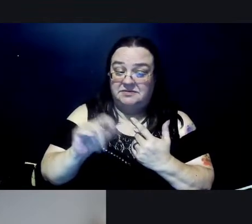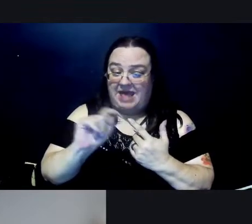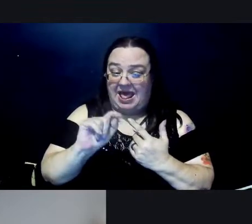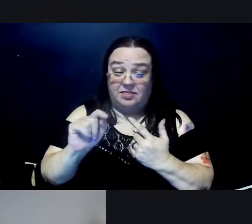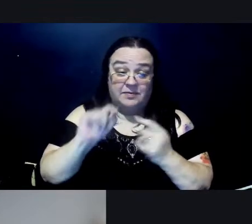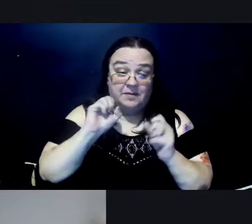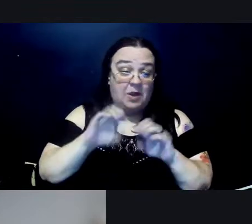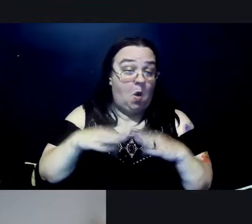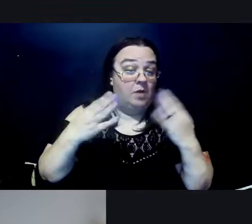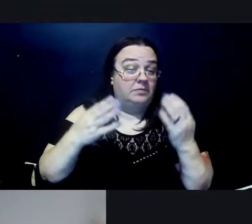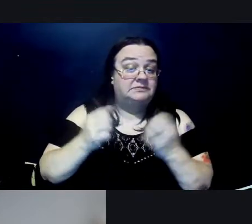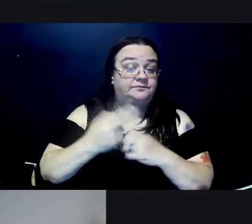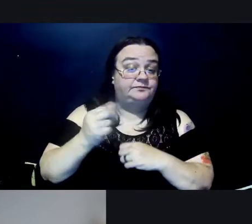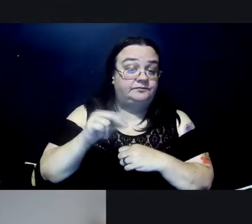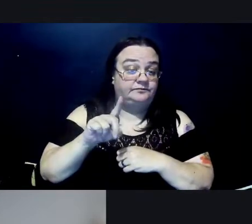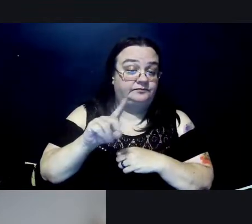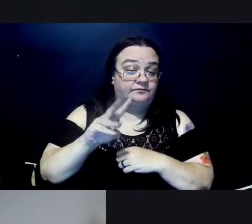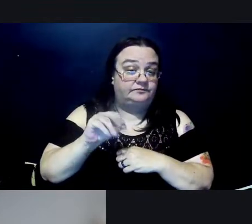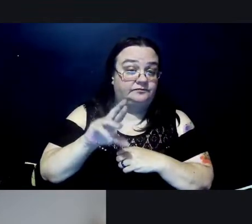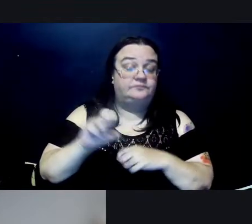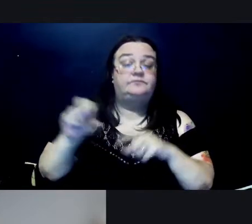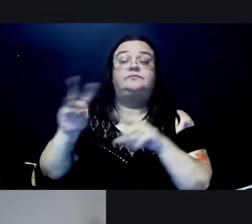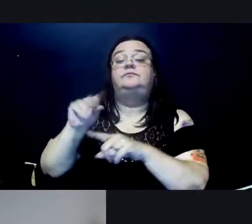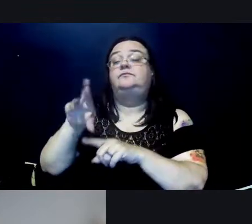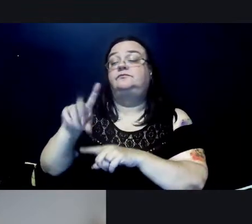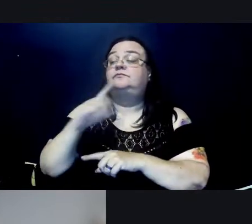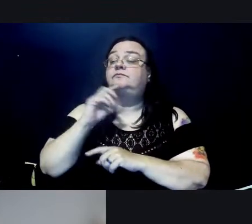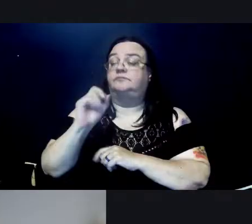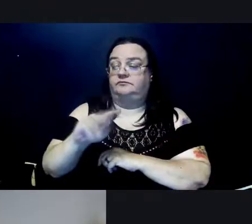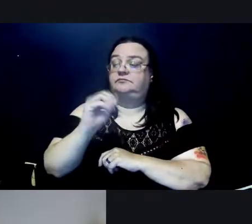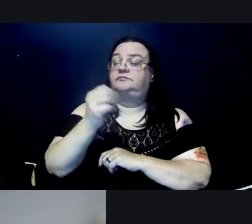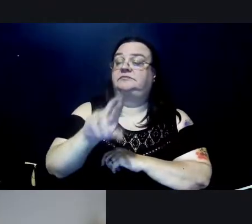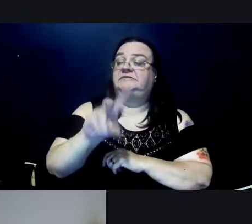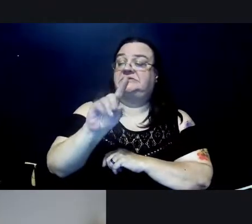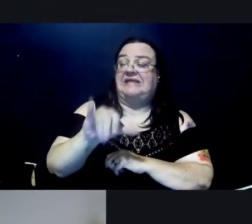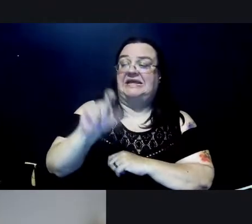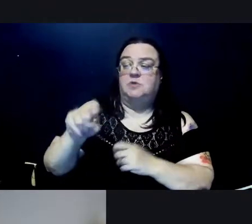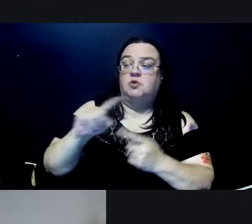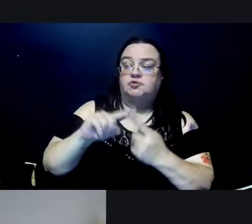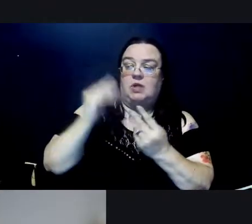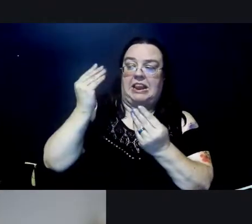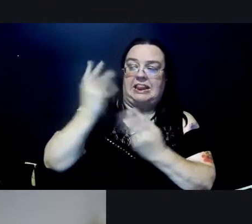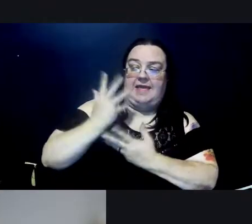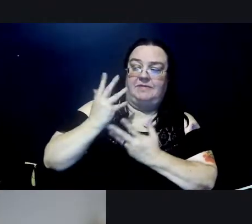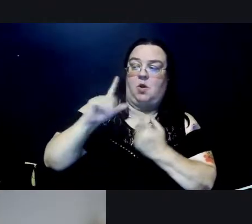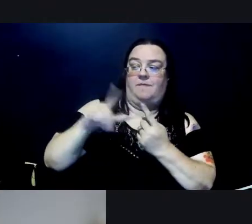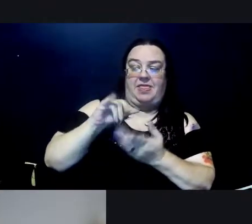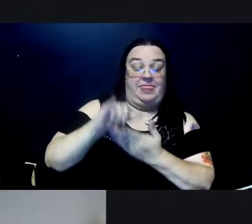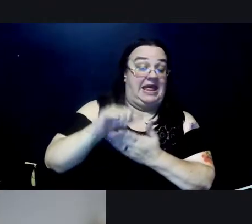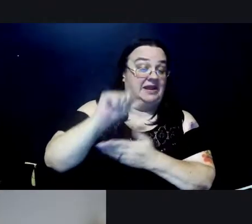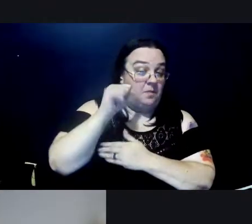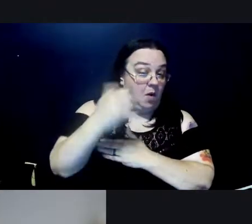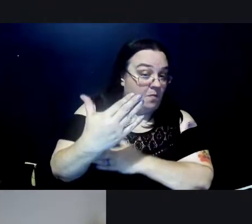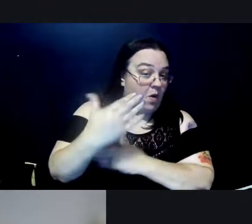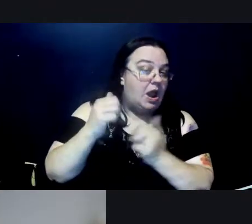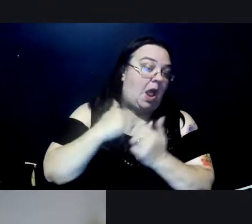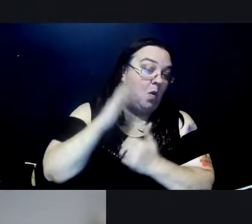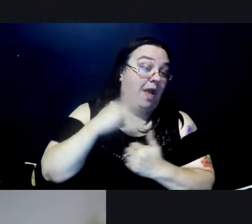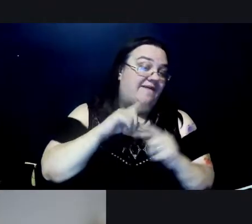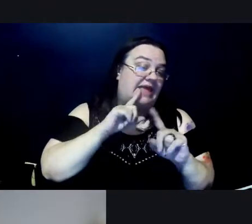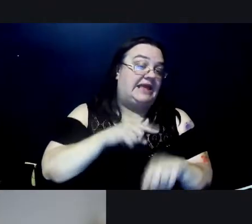Yeah, so Mr. Day is supposed to brief me on that tomorrow morning. I'll have an answer for you